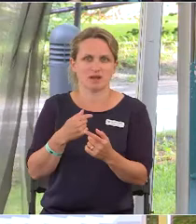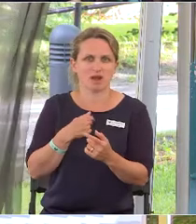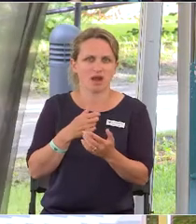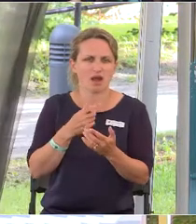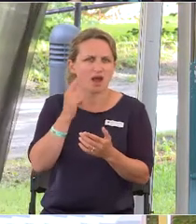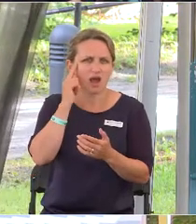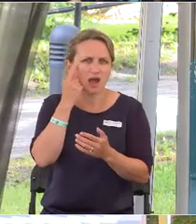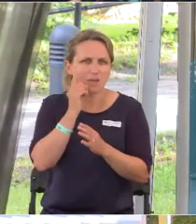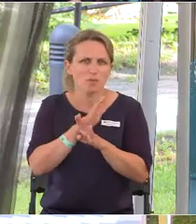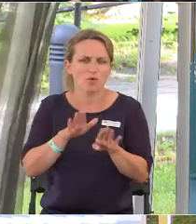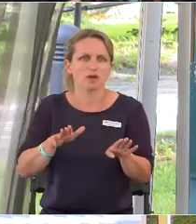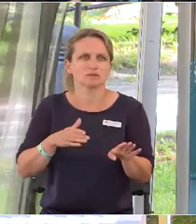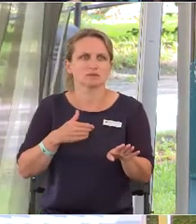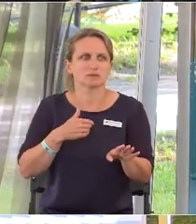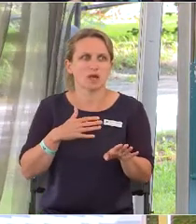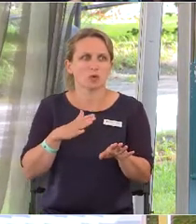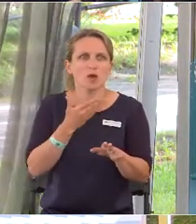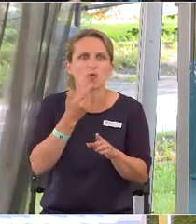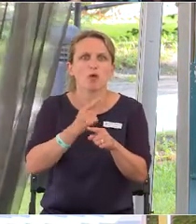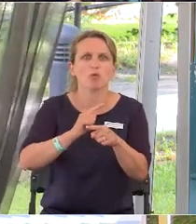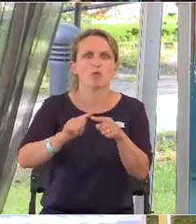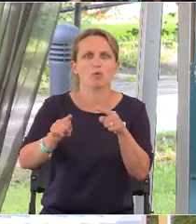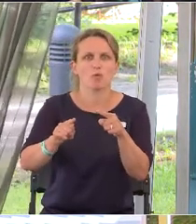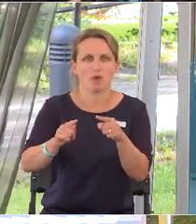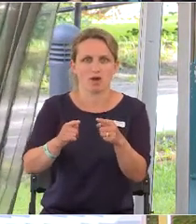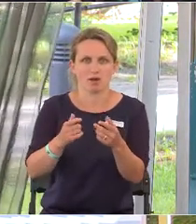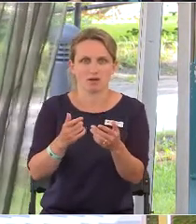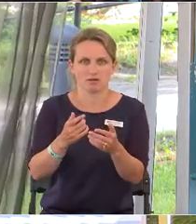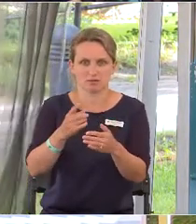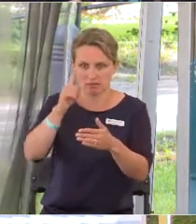is that they do it, if they don't do it immediately, then they start from